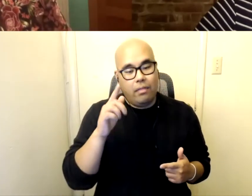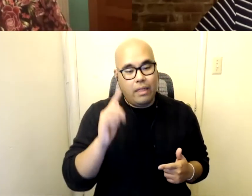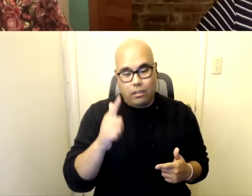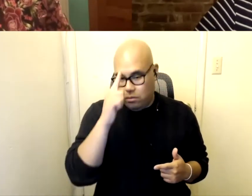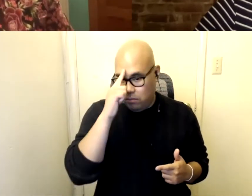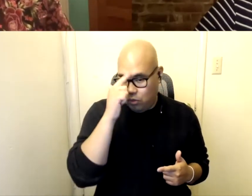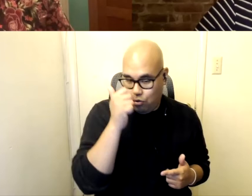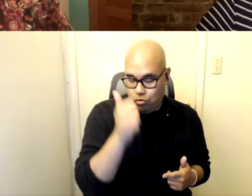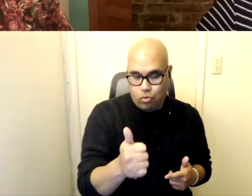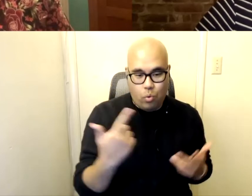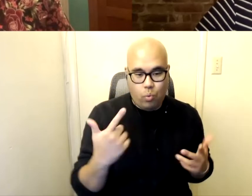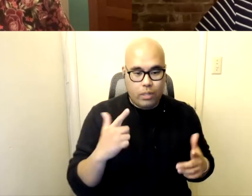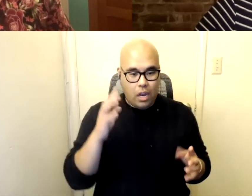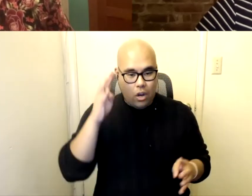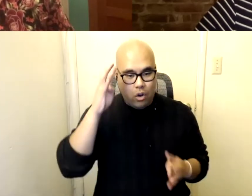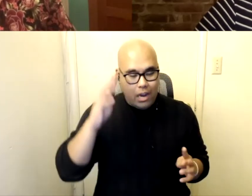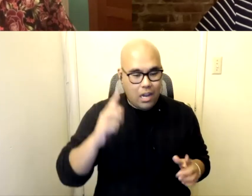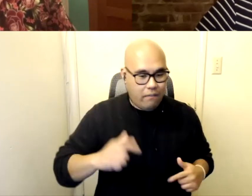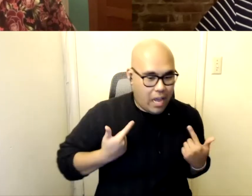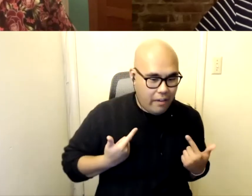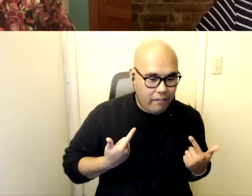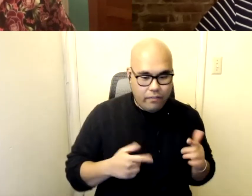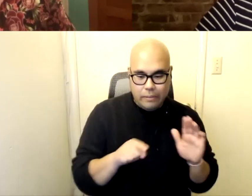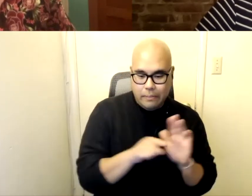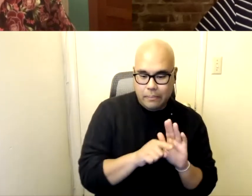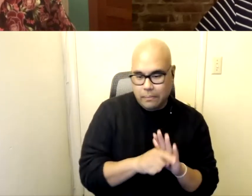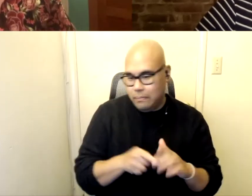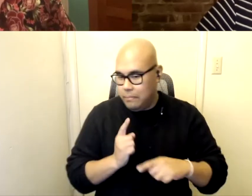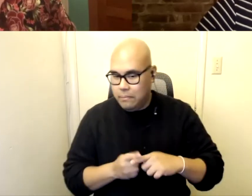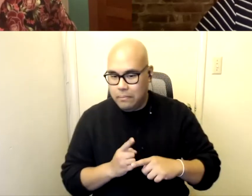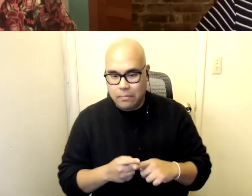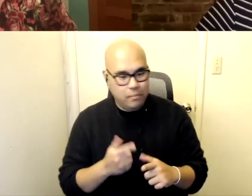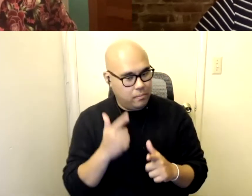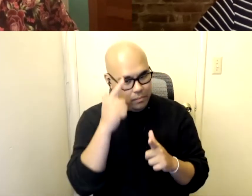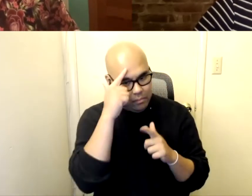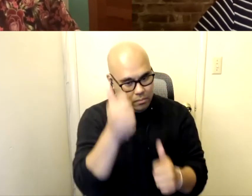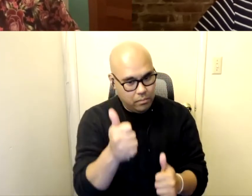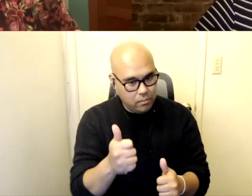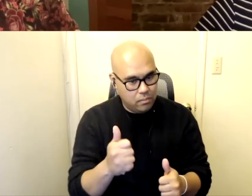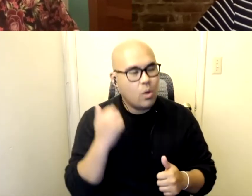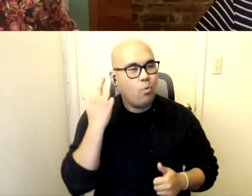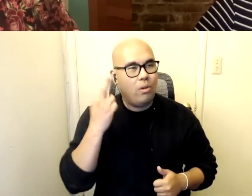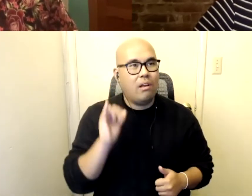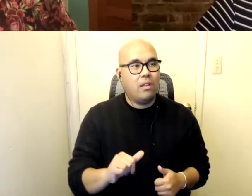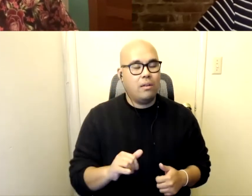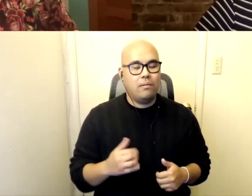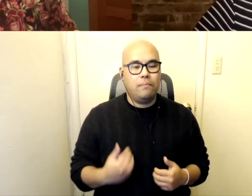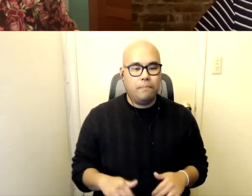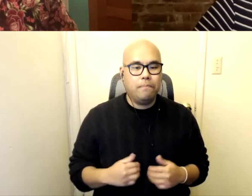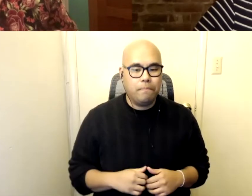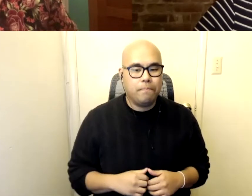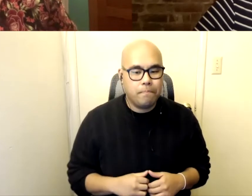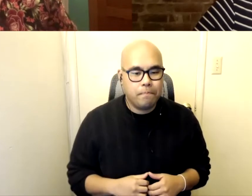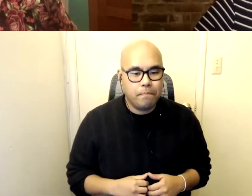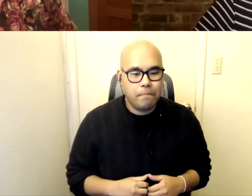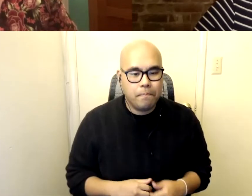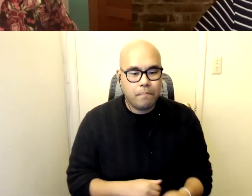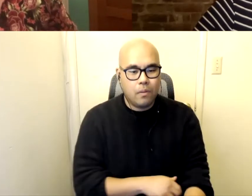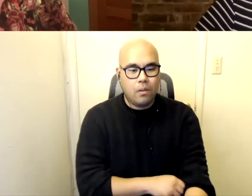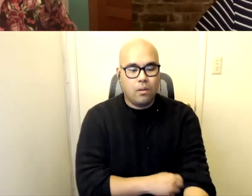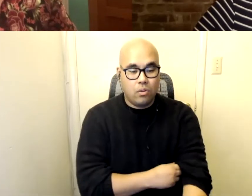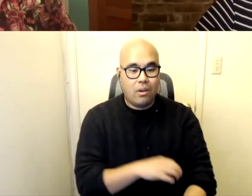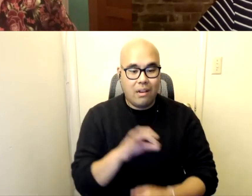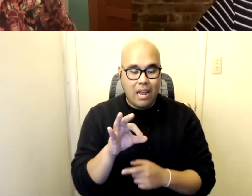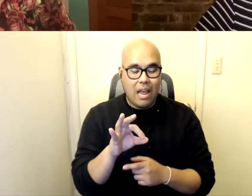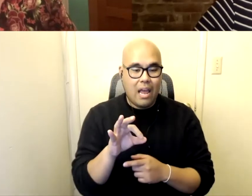and what is bad for it. I mean, one of the reasons that I think um, an MFA program